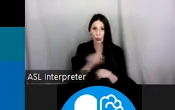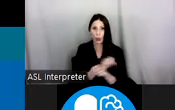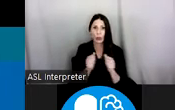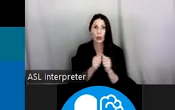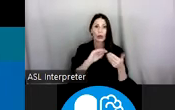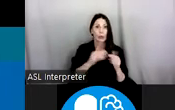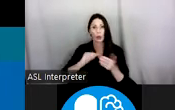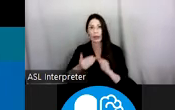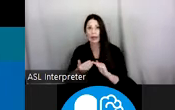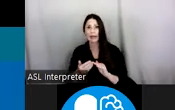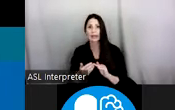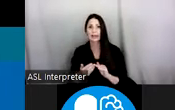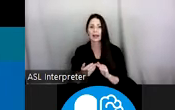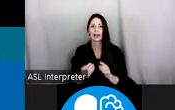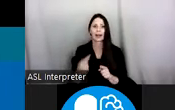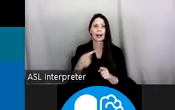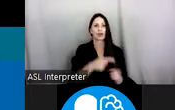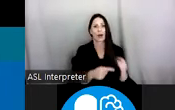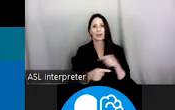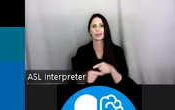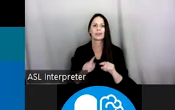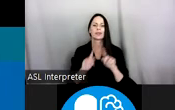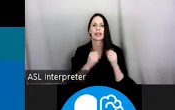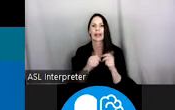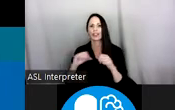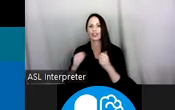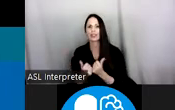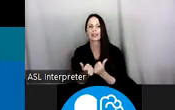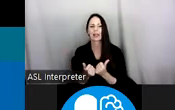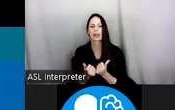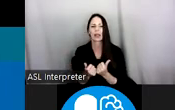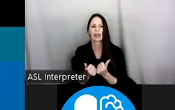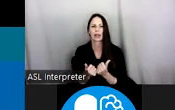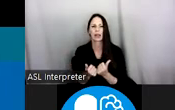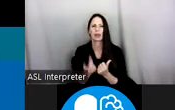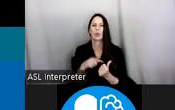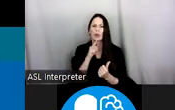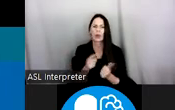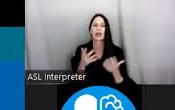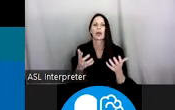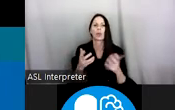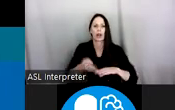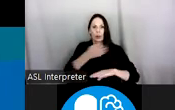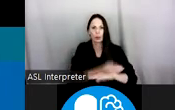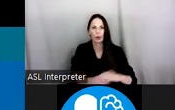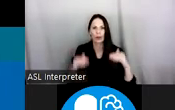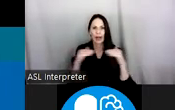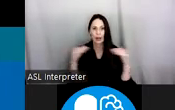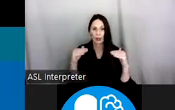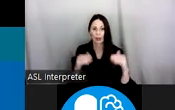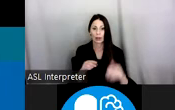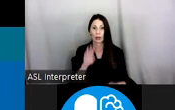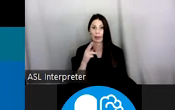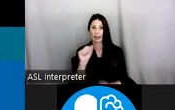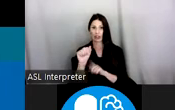cross agency to, if we really want to improve equity, the BHA, I'm just going to say this